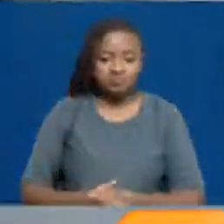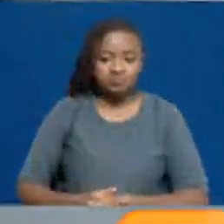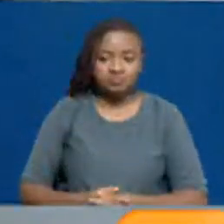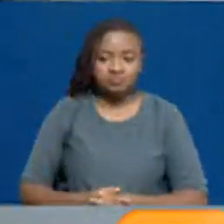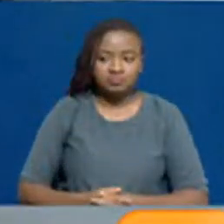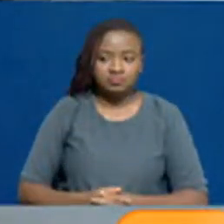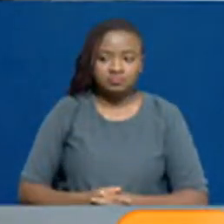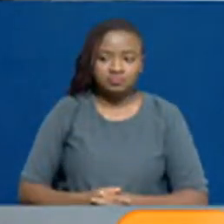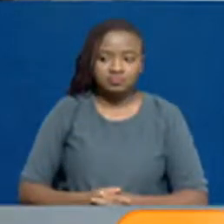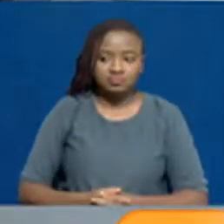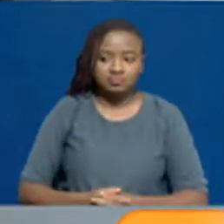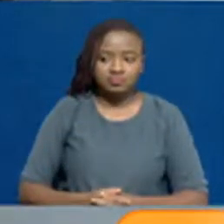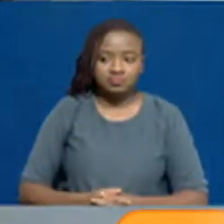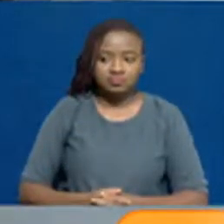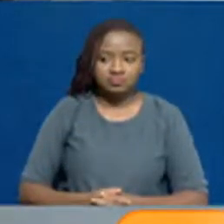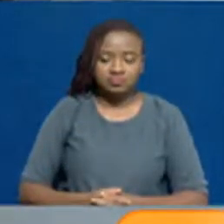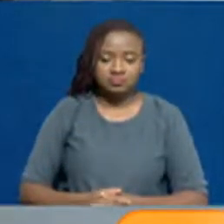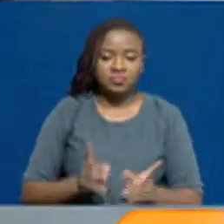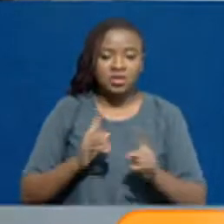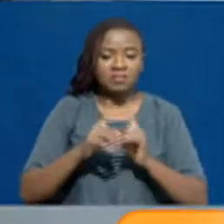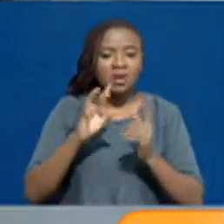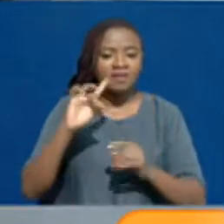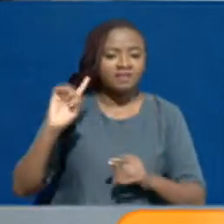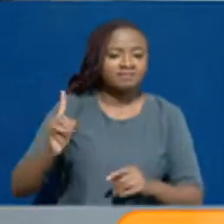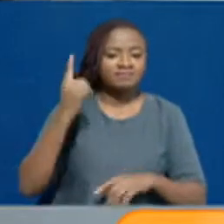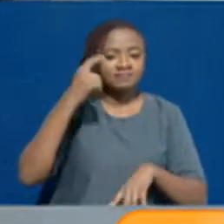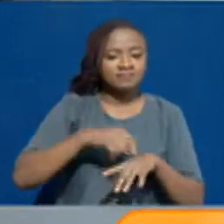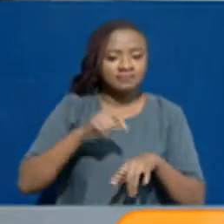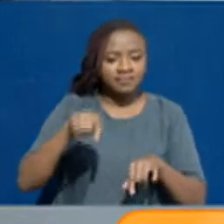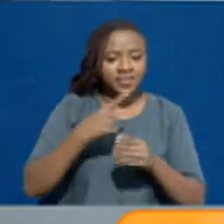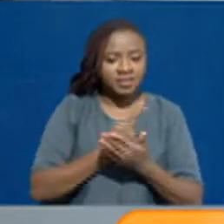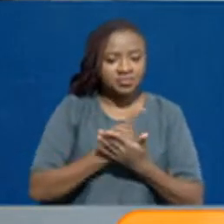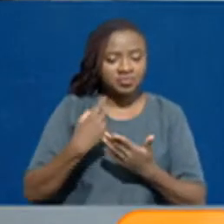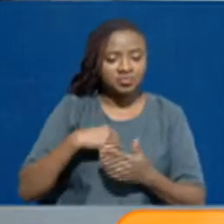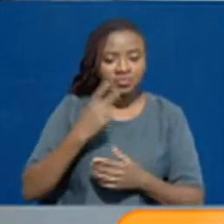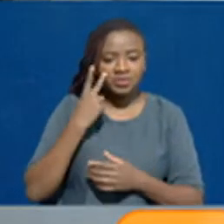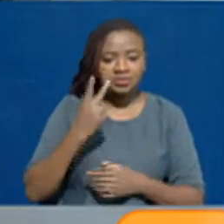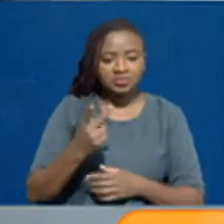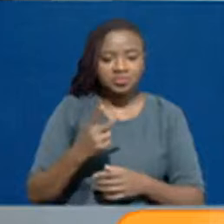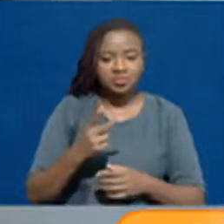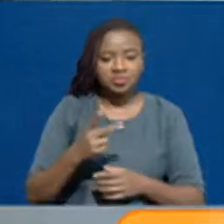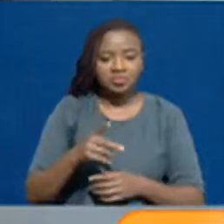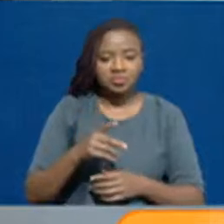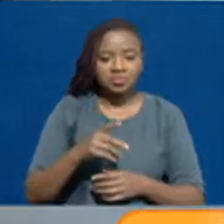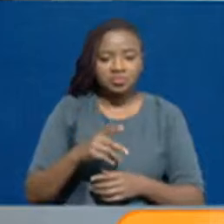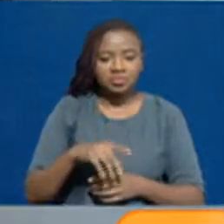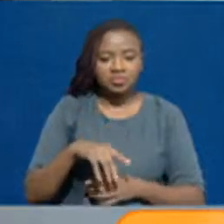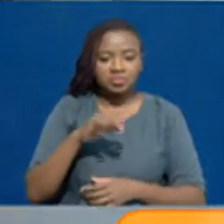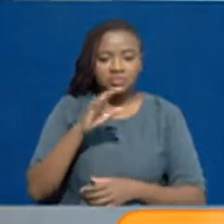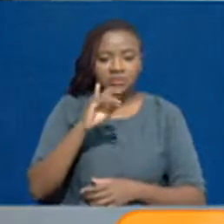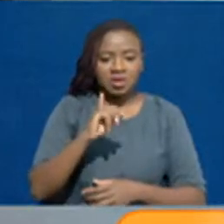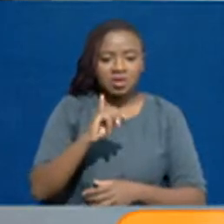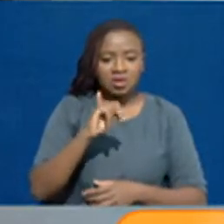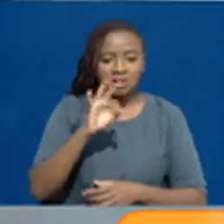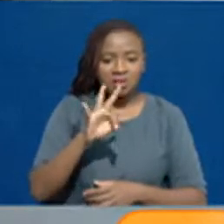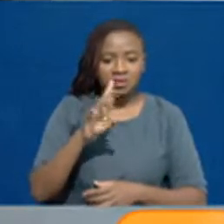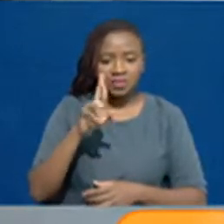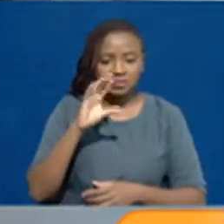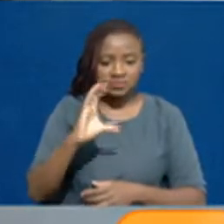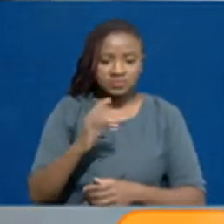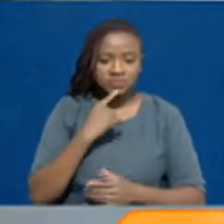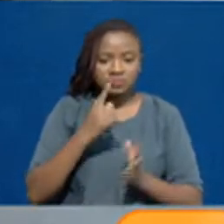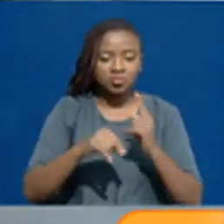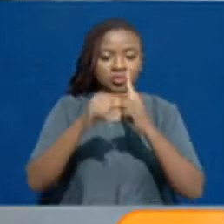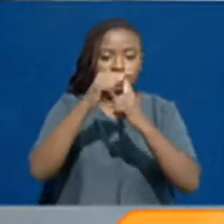let you go, Dr. Michael, for the first time, actually, this week, we saw the IFRC finally put a figure to how much response will cost.